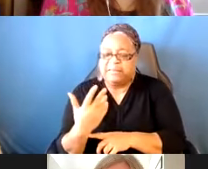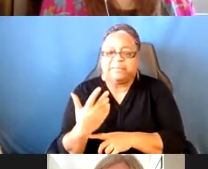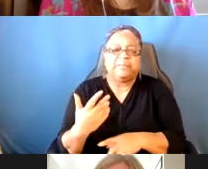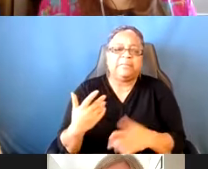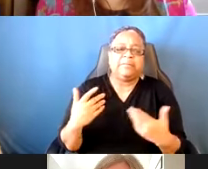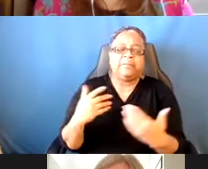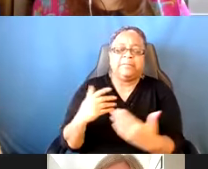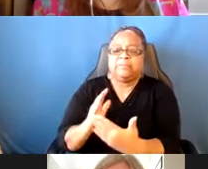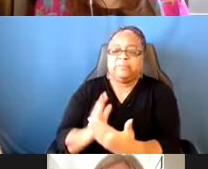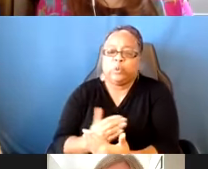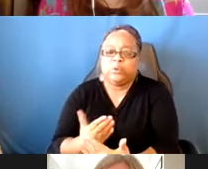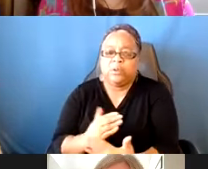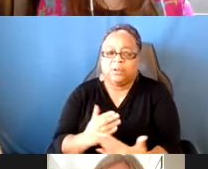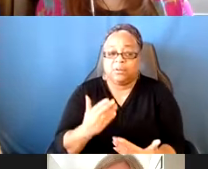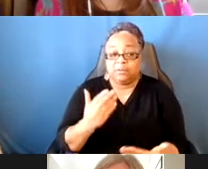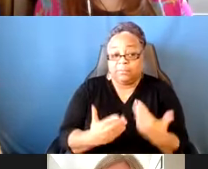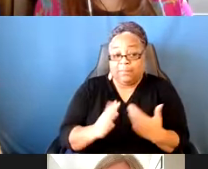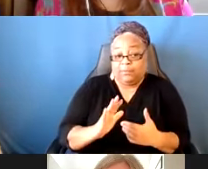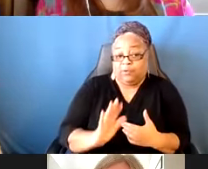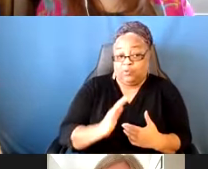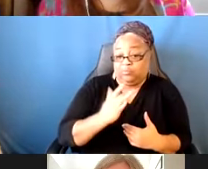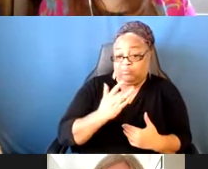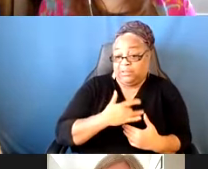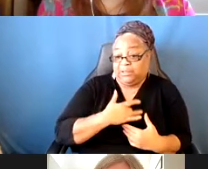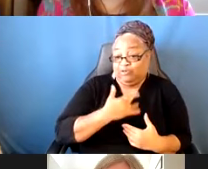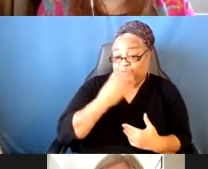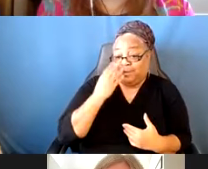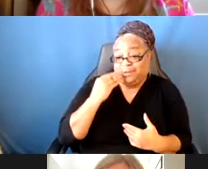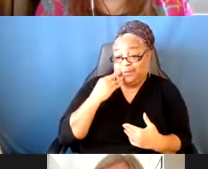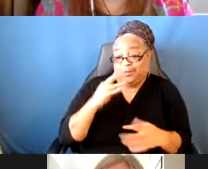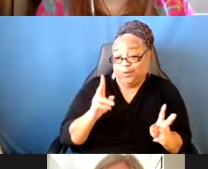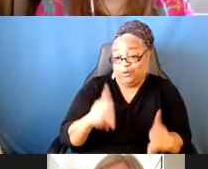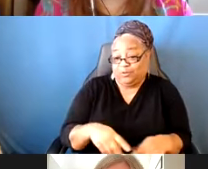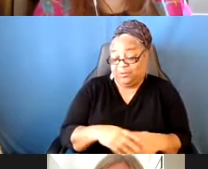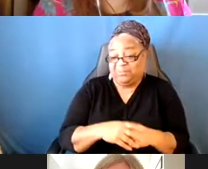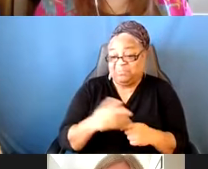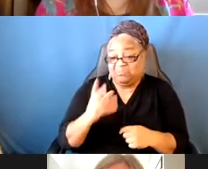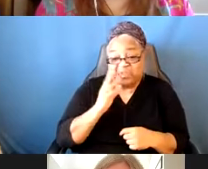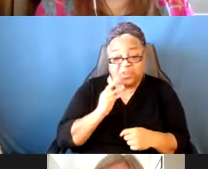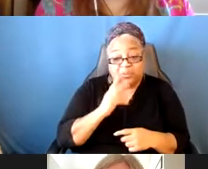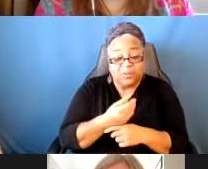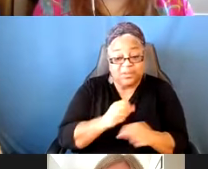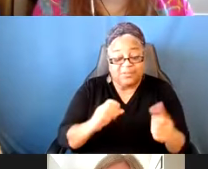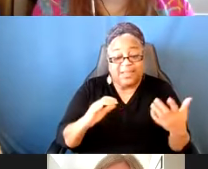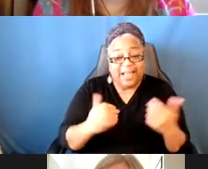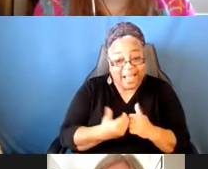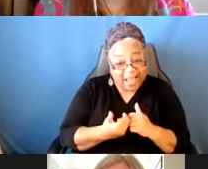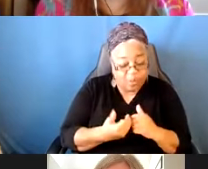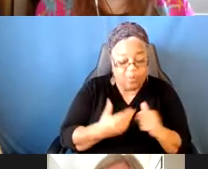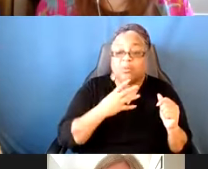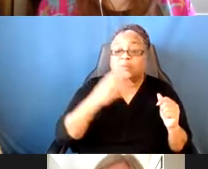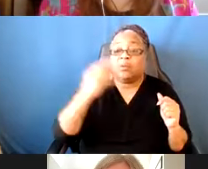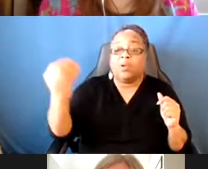person. These folks often commonly experience safety by getting out of the house and going for a walk, if that's possible